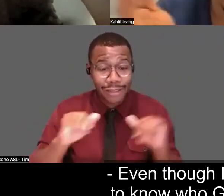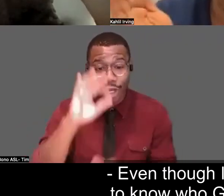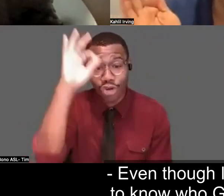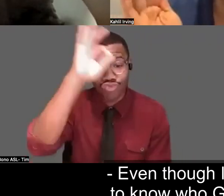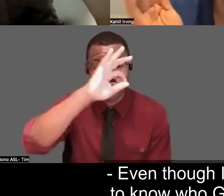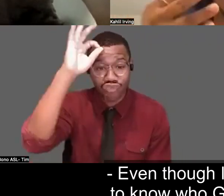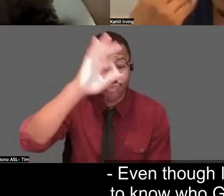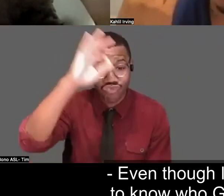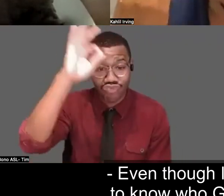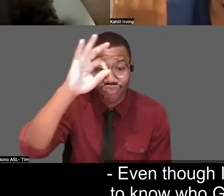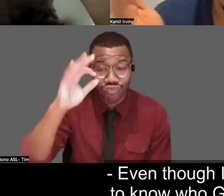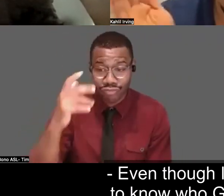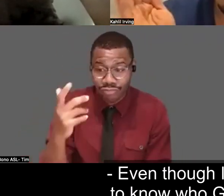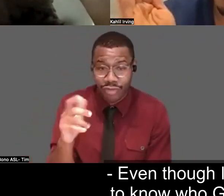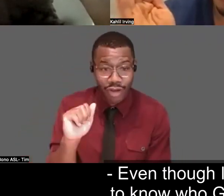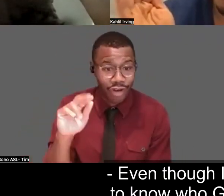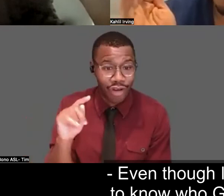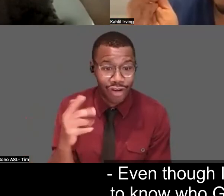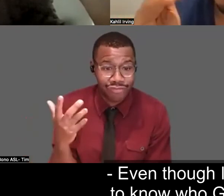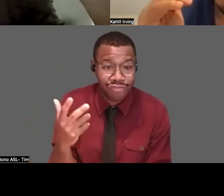I got to know who